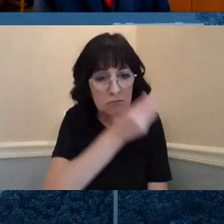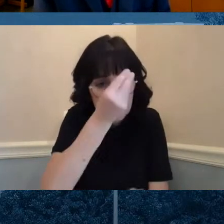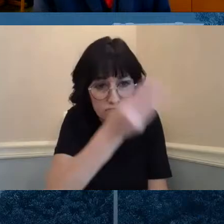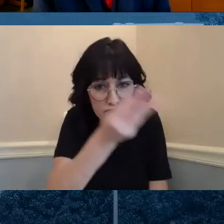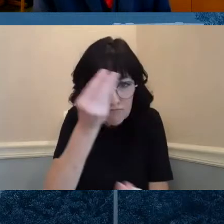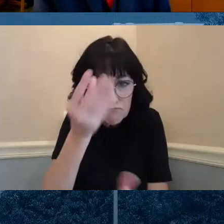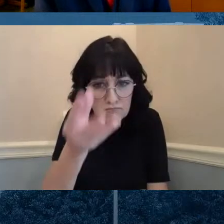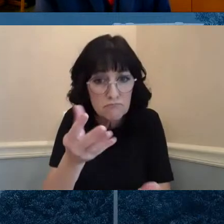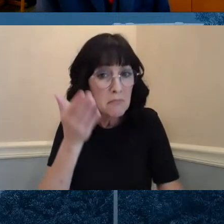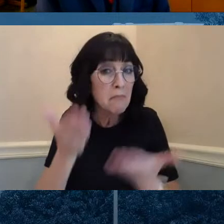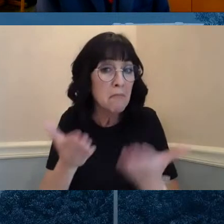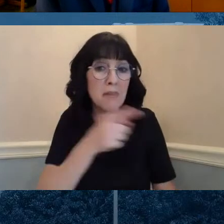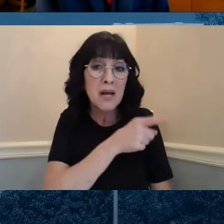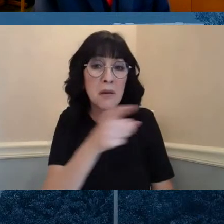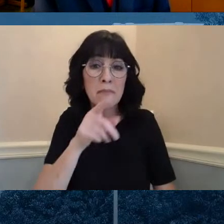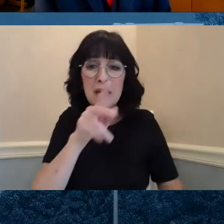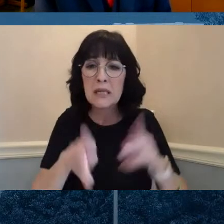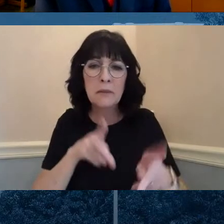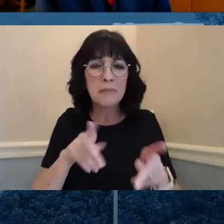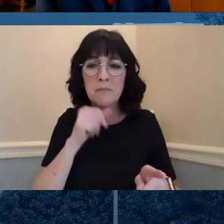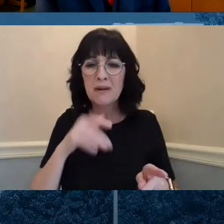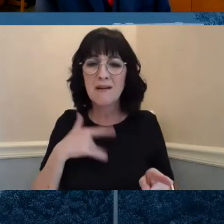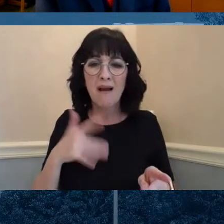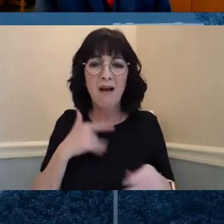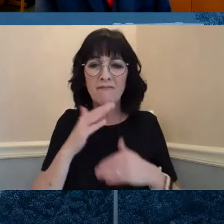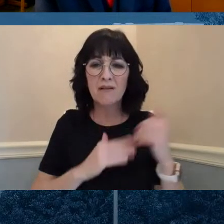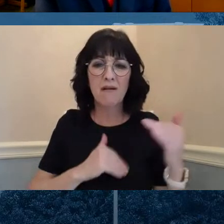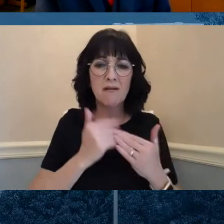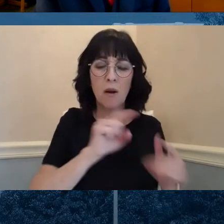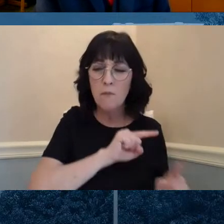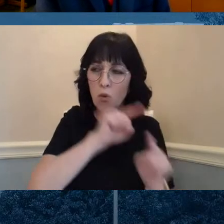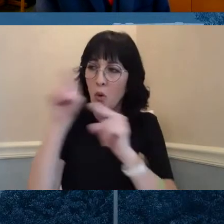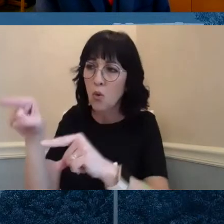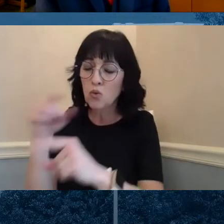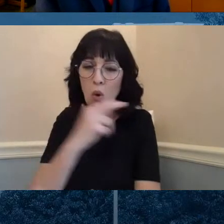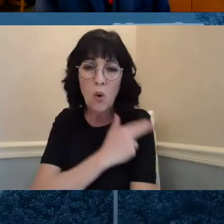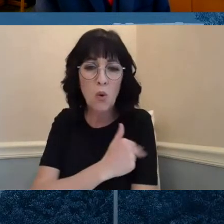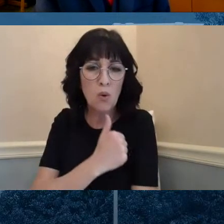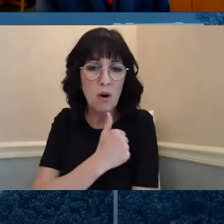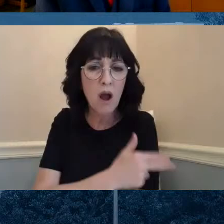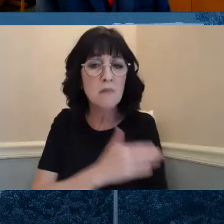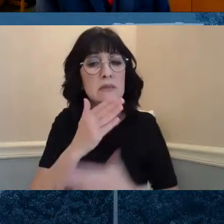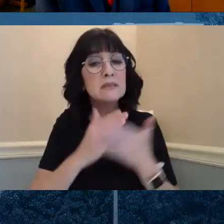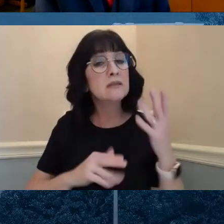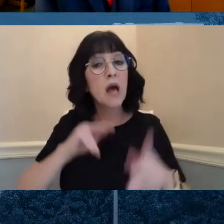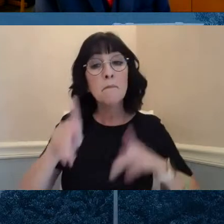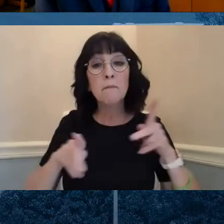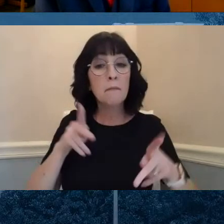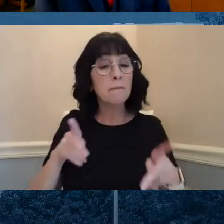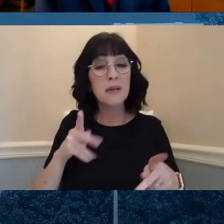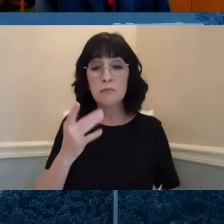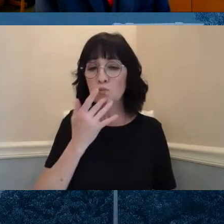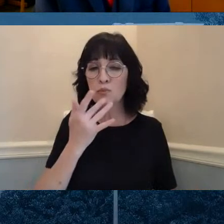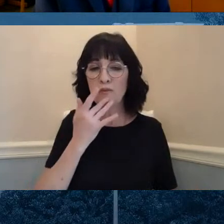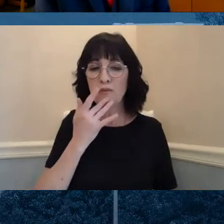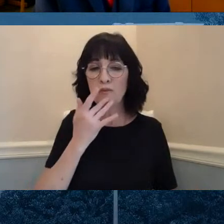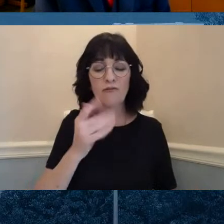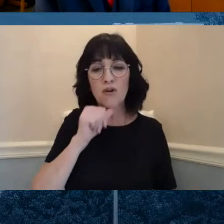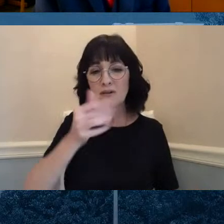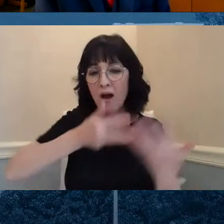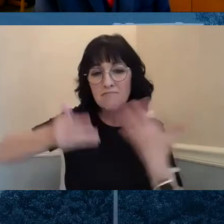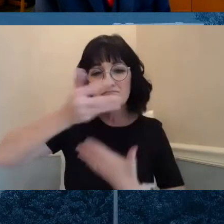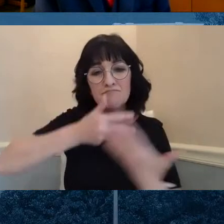not feel comfortable coming to a clinic or to a hospital or to another facility. And so we've been